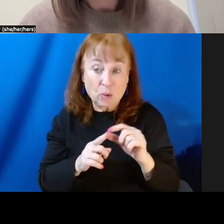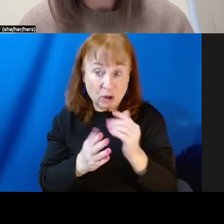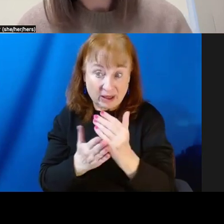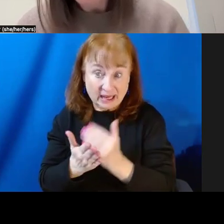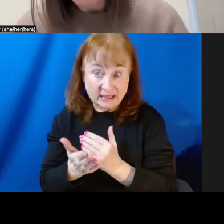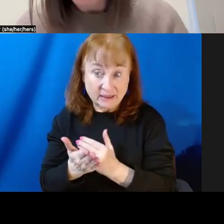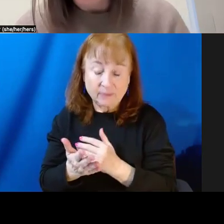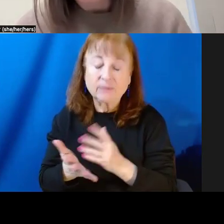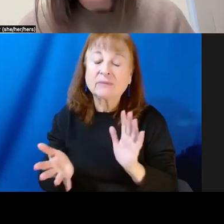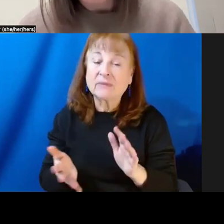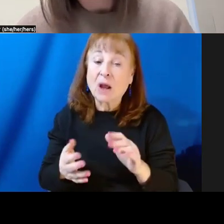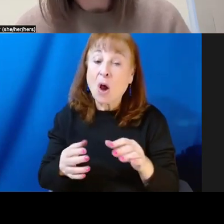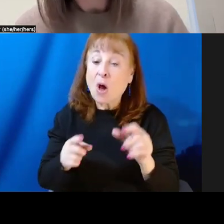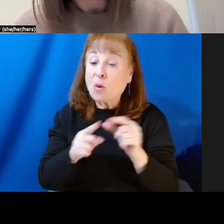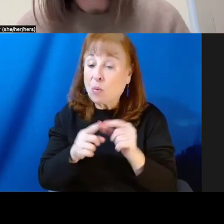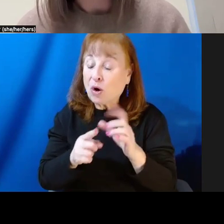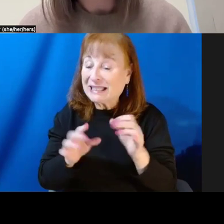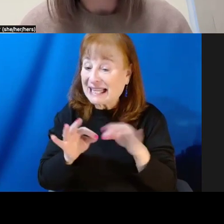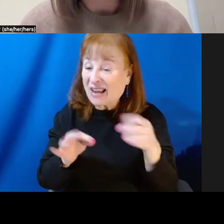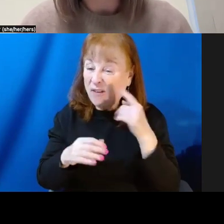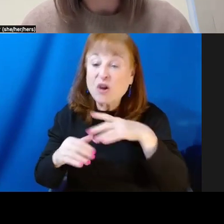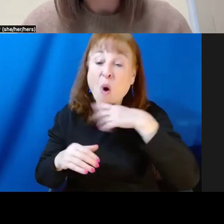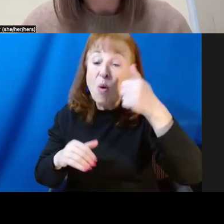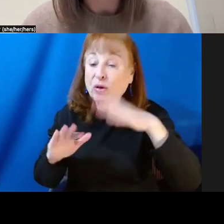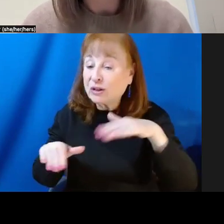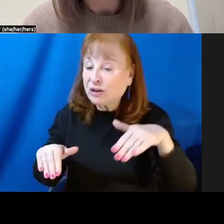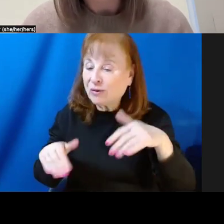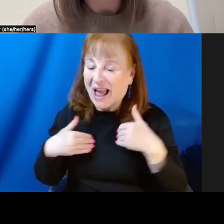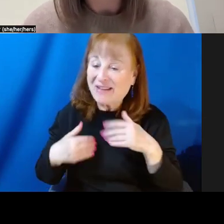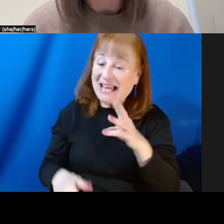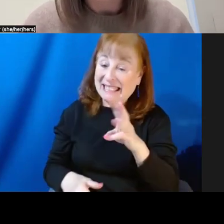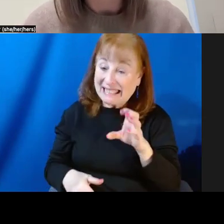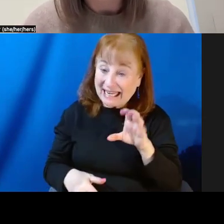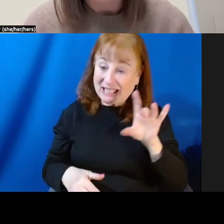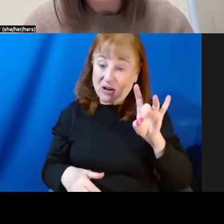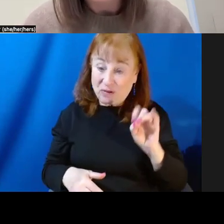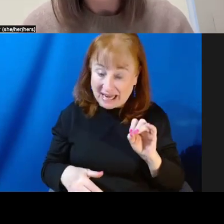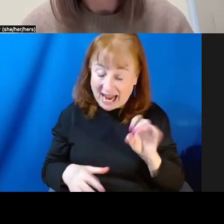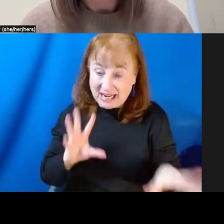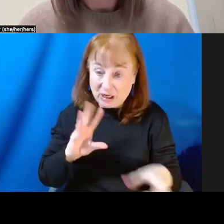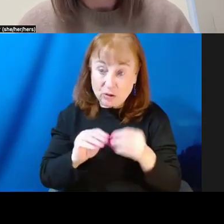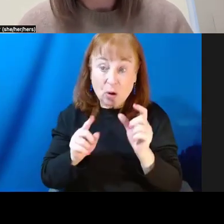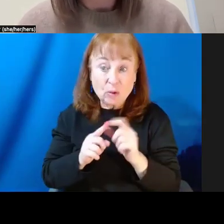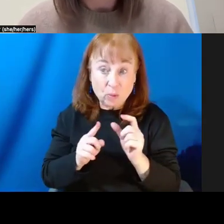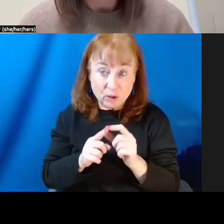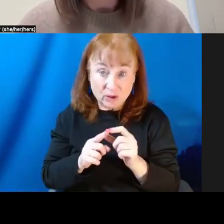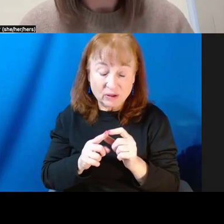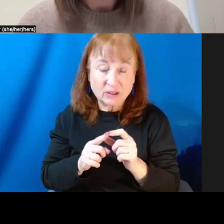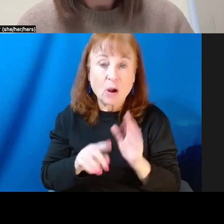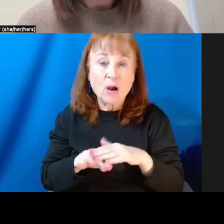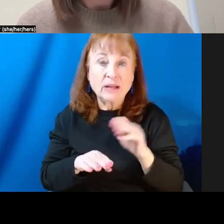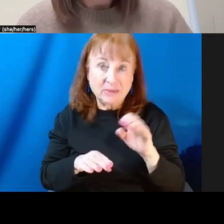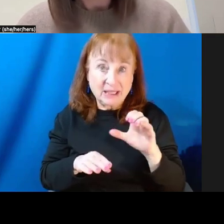On the words and sentences form for slightly older children, there are 680 total words on the